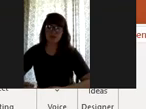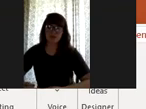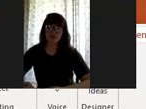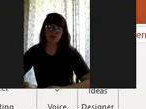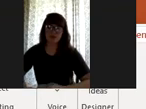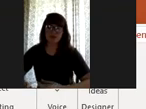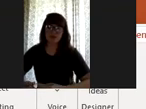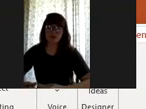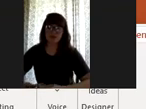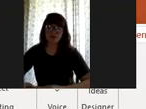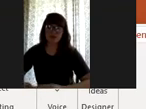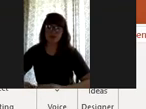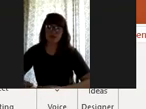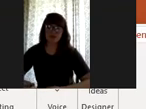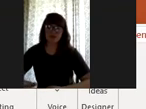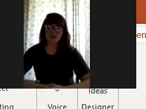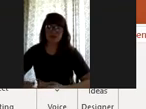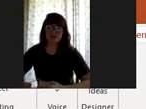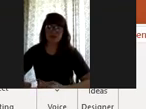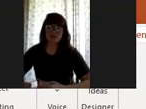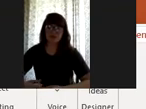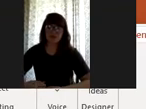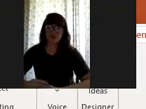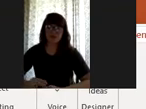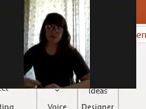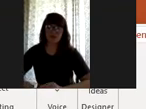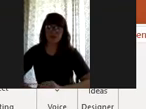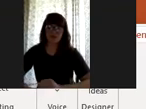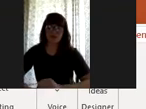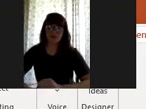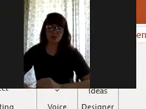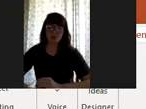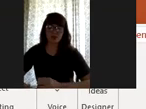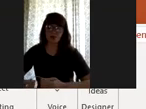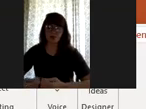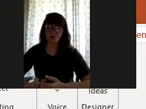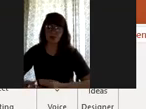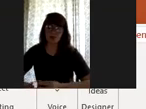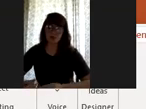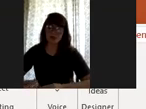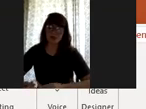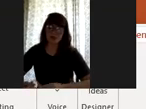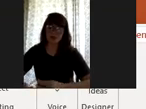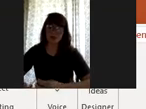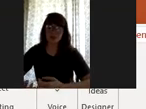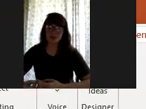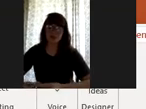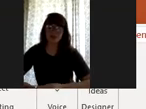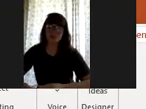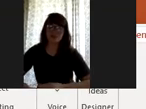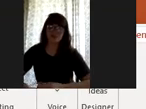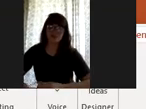let your requests be made known to God. And the peace of God, which surpasses all comprehension, will guard your hearts and your minds in Christ